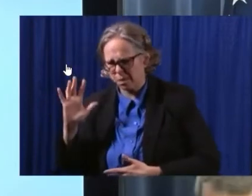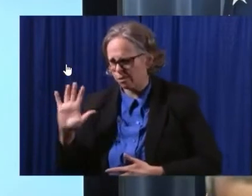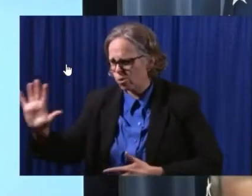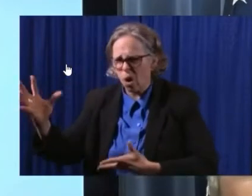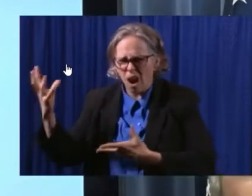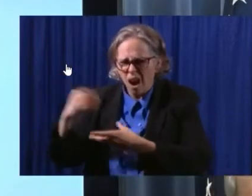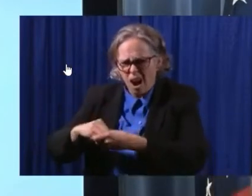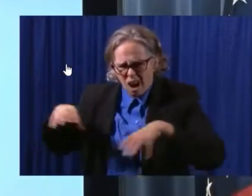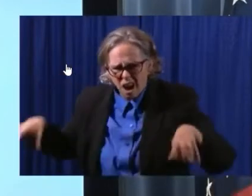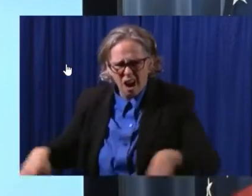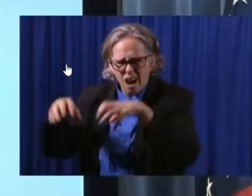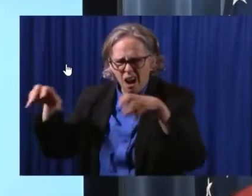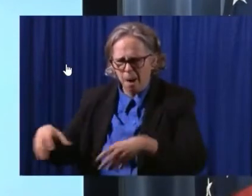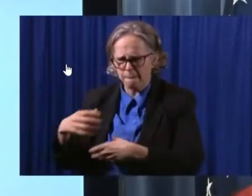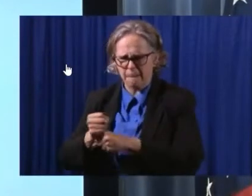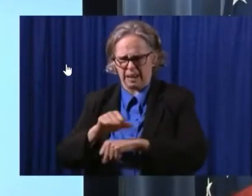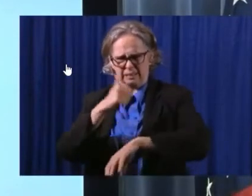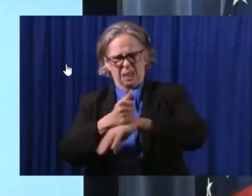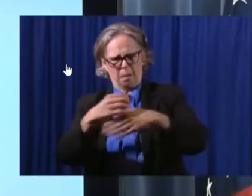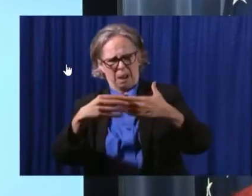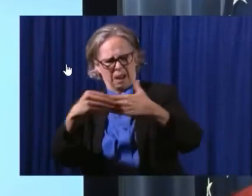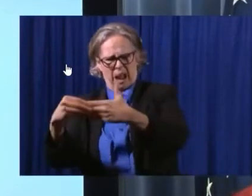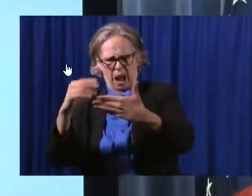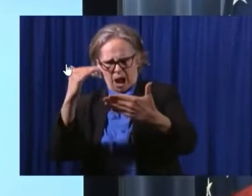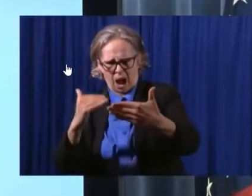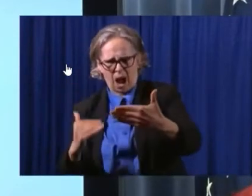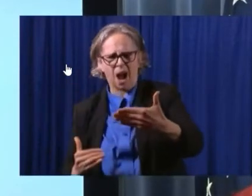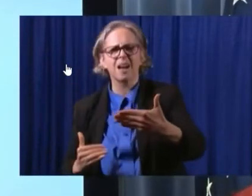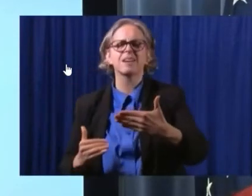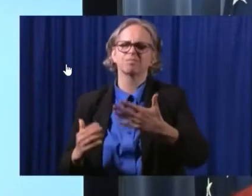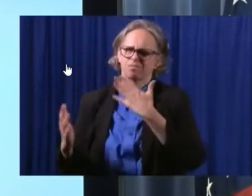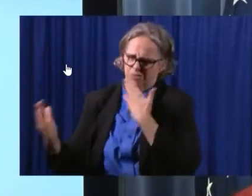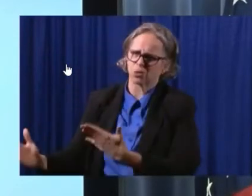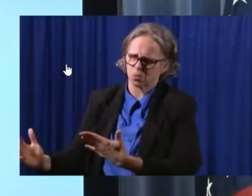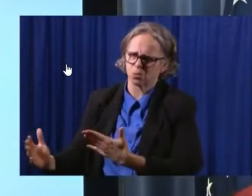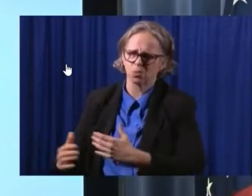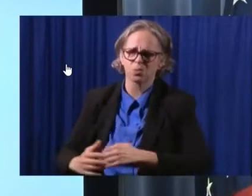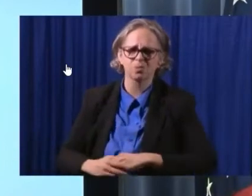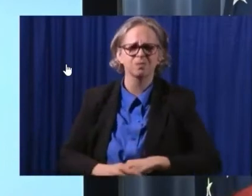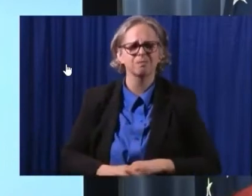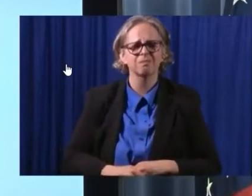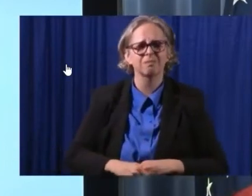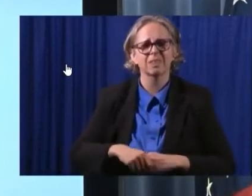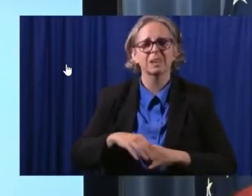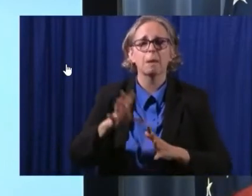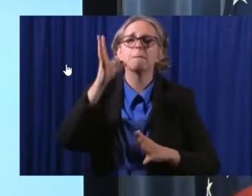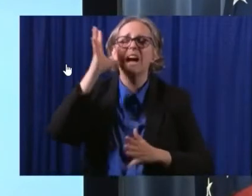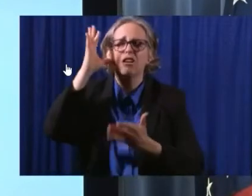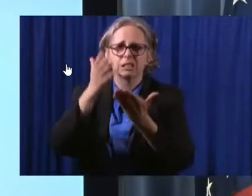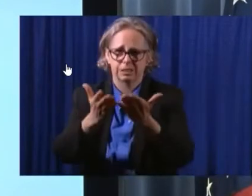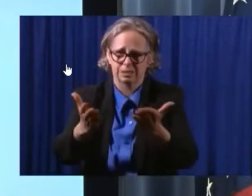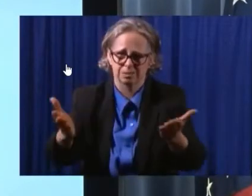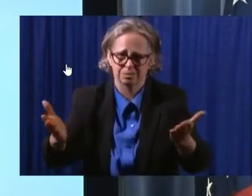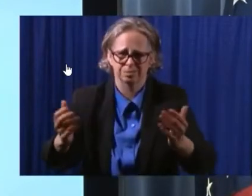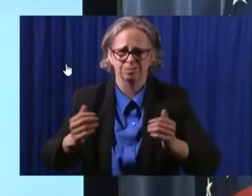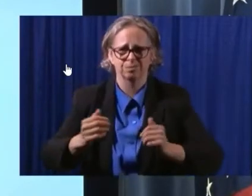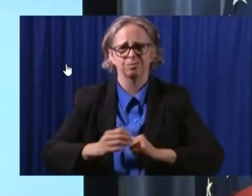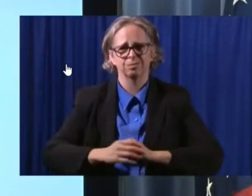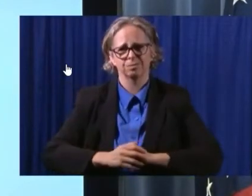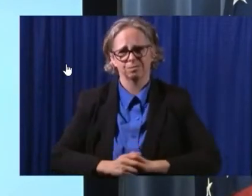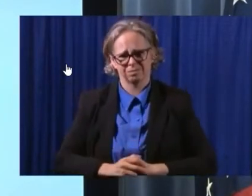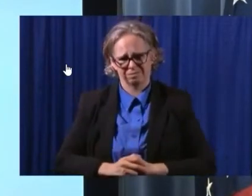to produce these guidelines. The thing I would say first and foremost to parents is that as pediatricians, we want you to